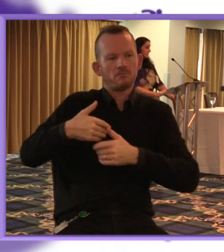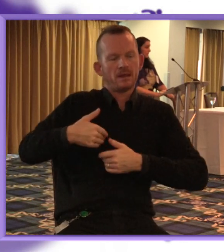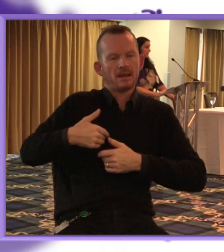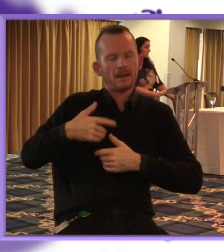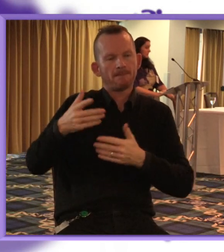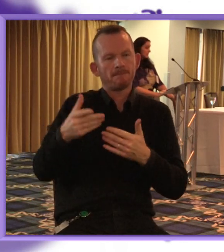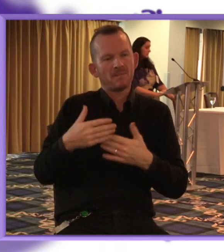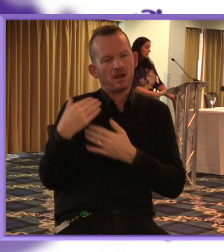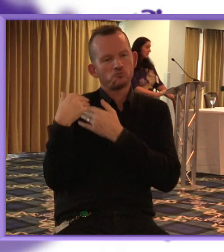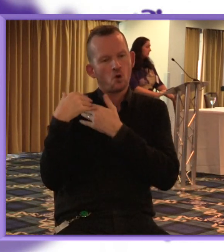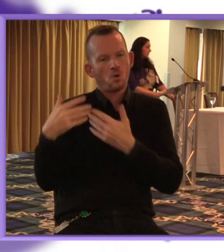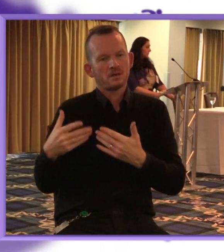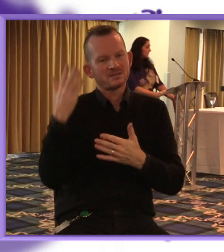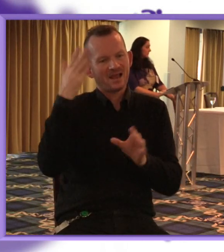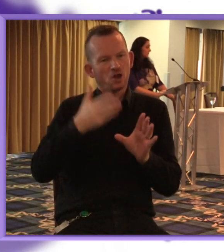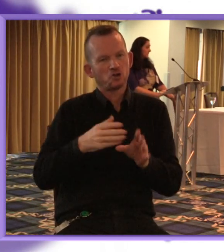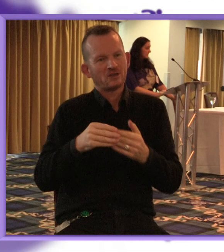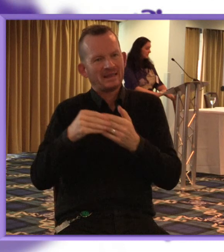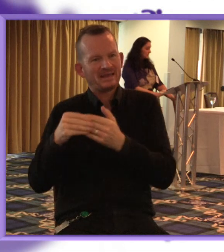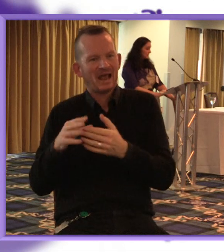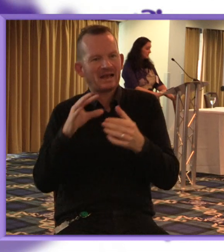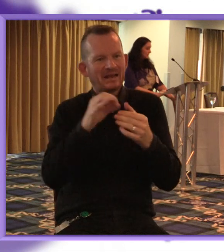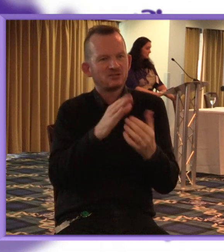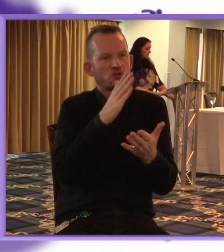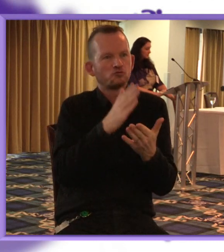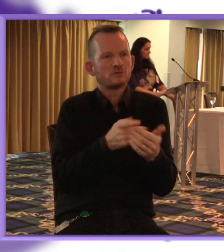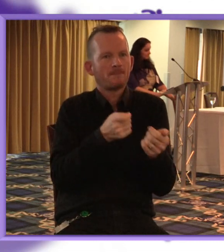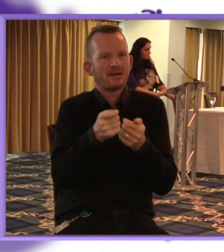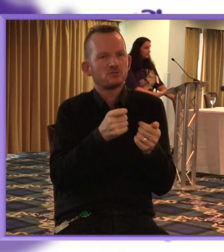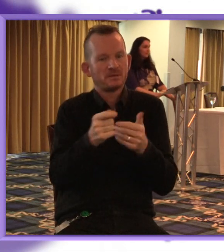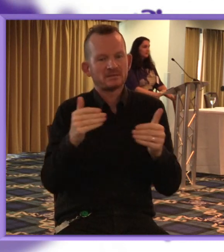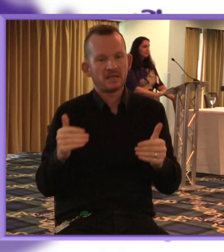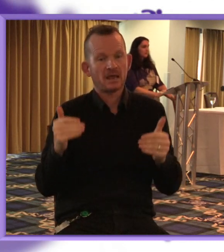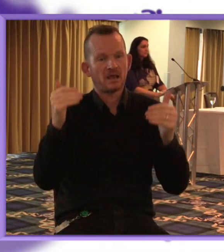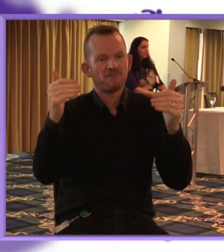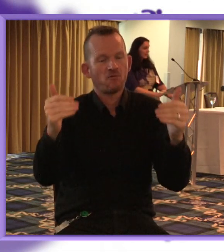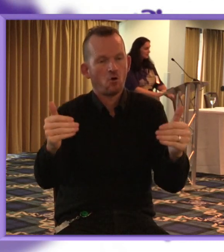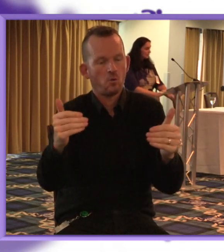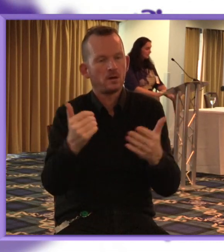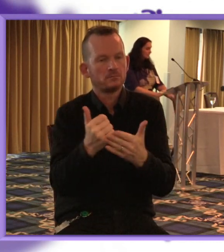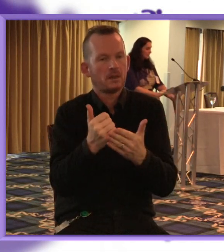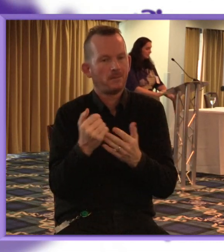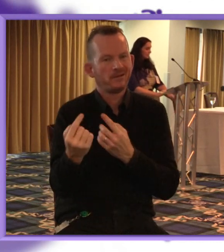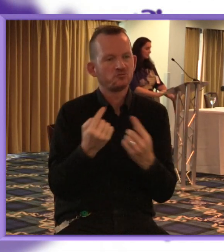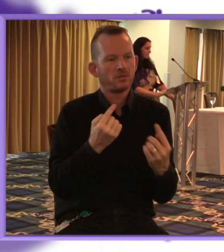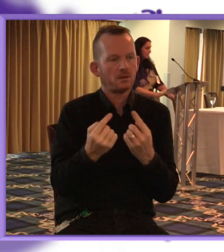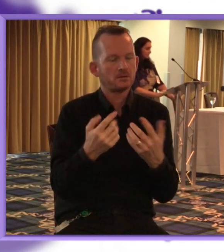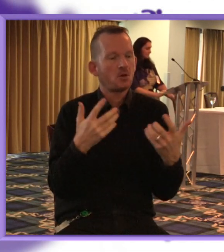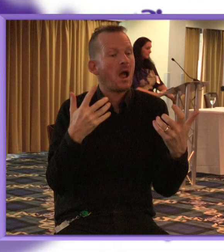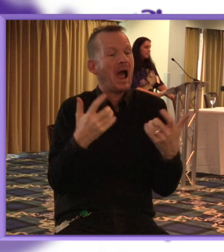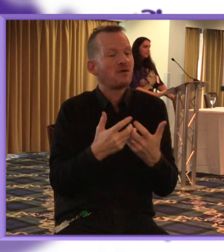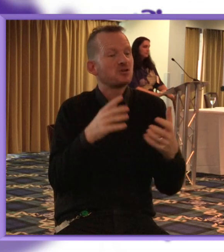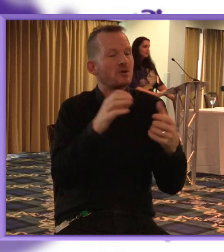psychology lead in my trust in terms of engaging the trust management to take this forward. So, how does all this relate to the